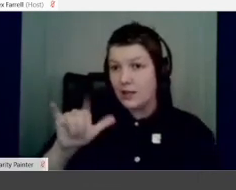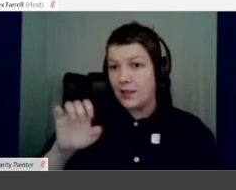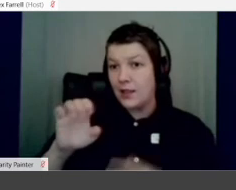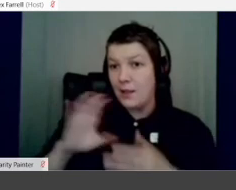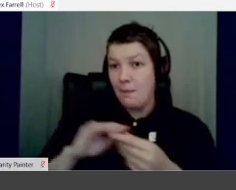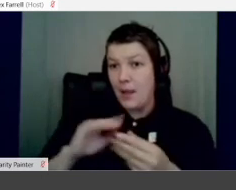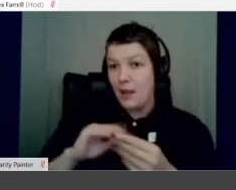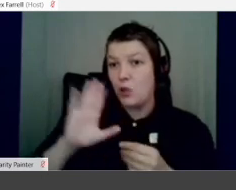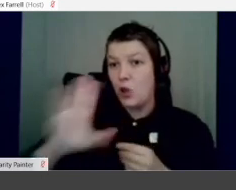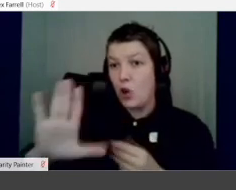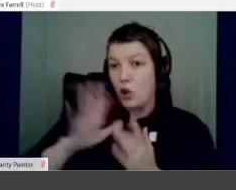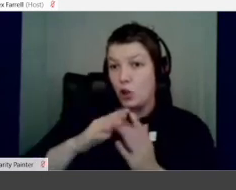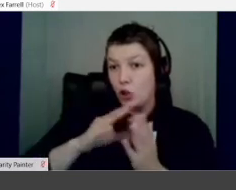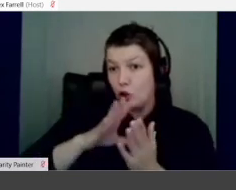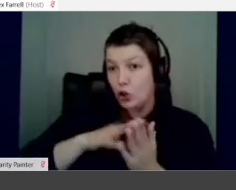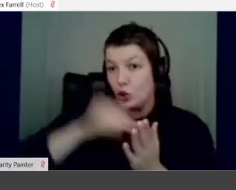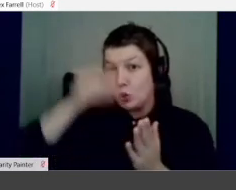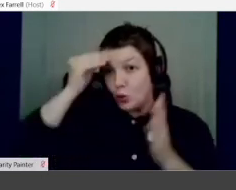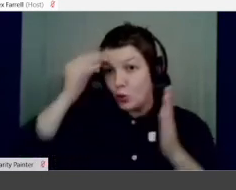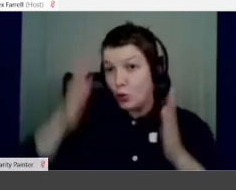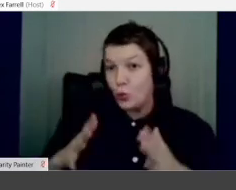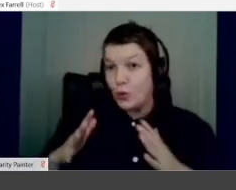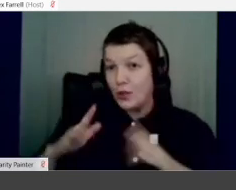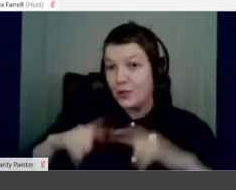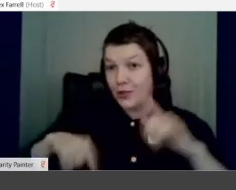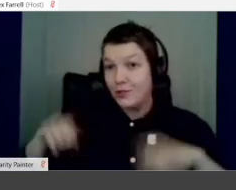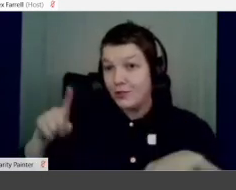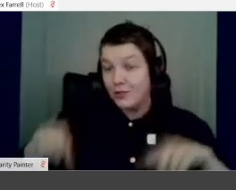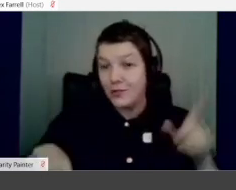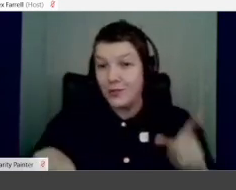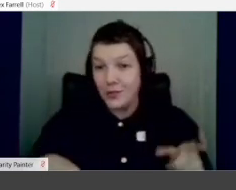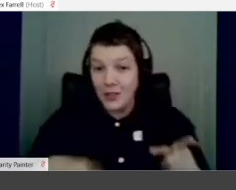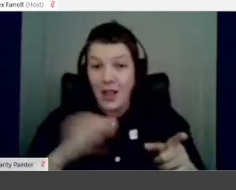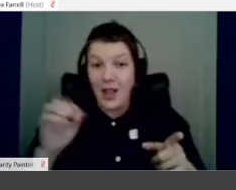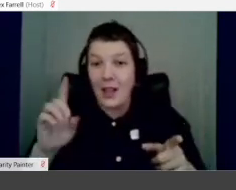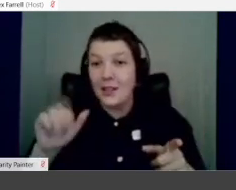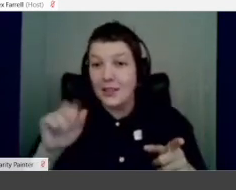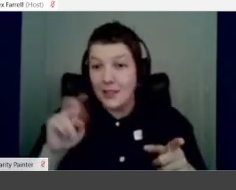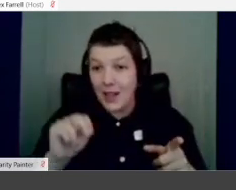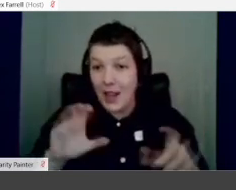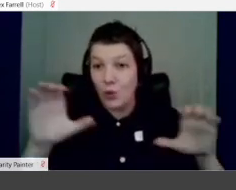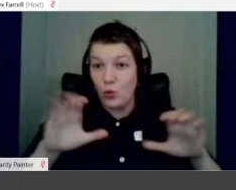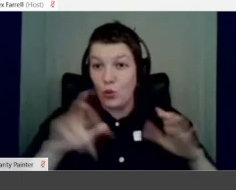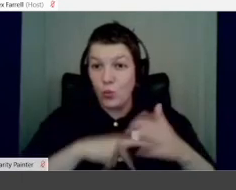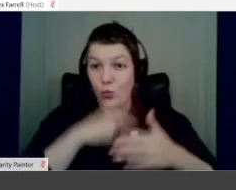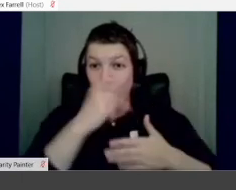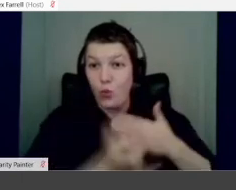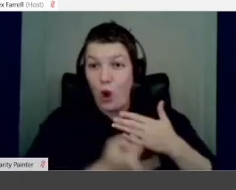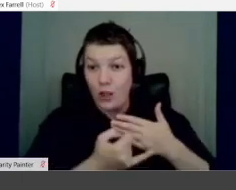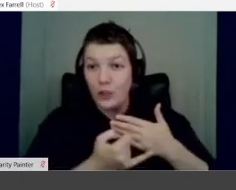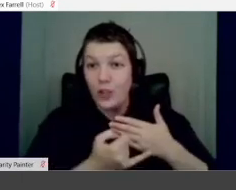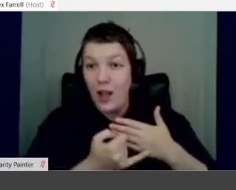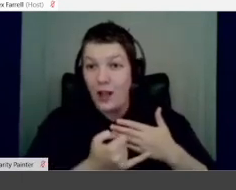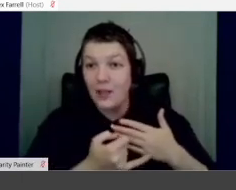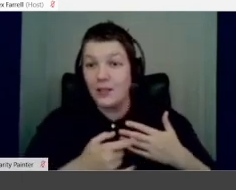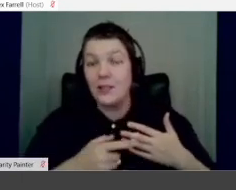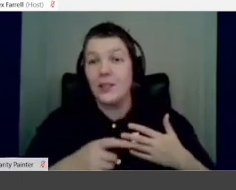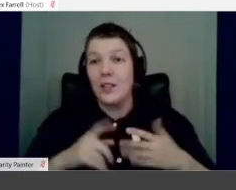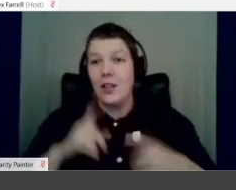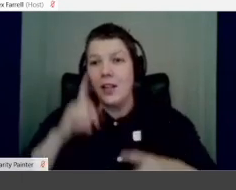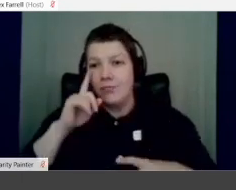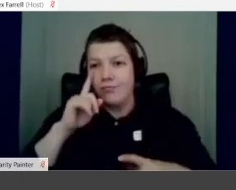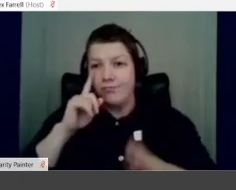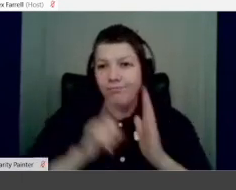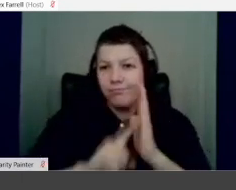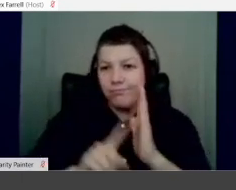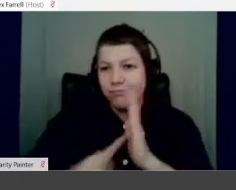look at, that's what it does, which is really great. I think that's why the term universal design is super